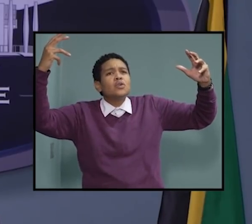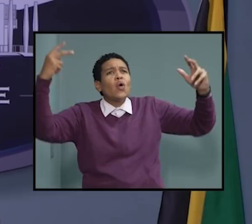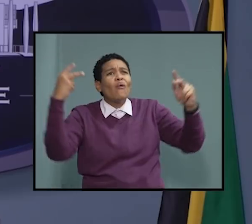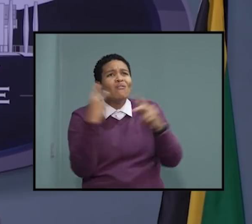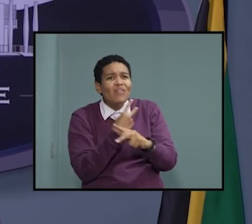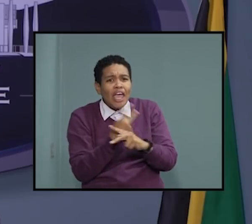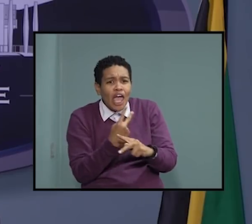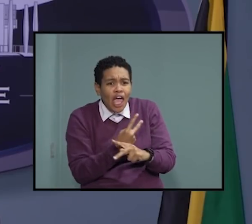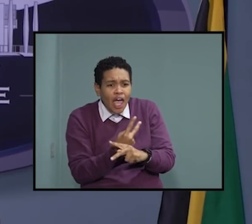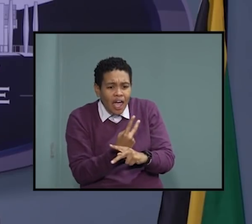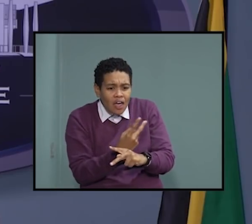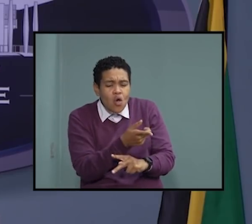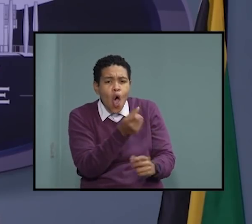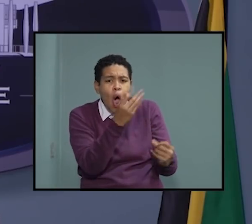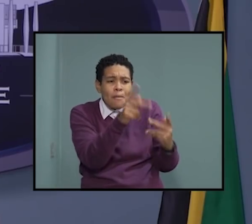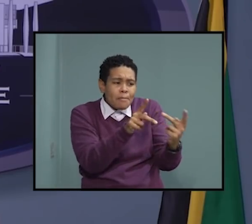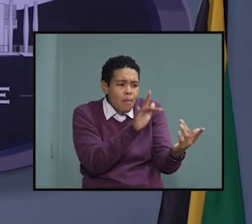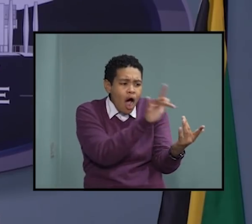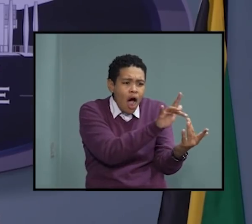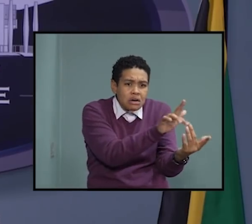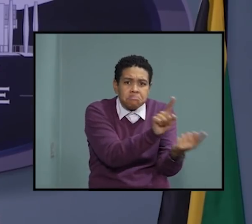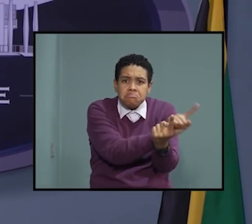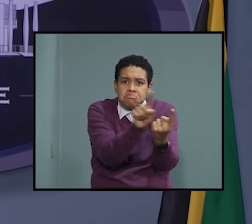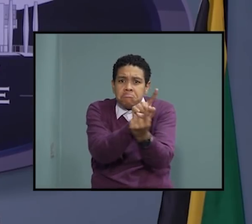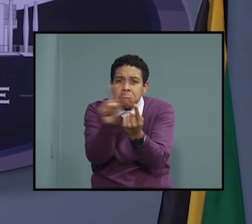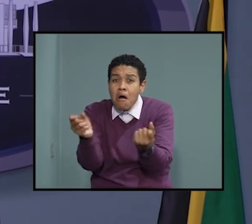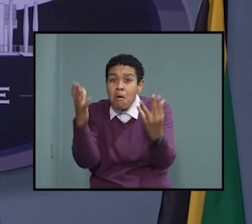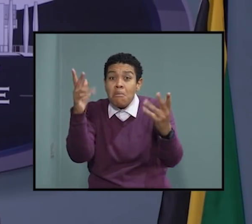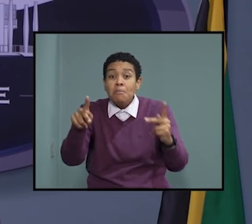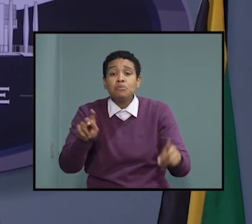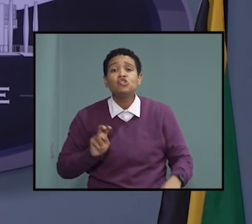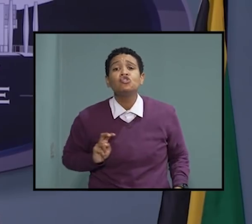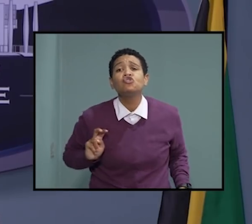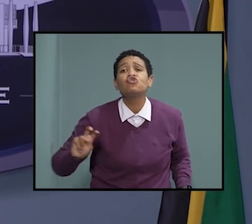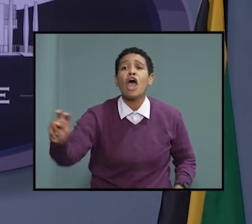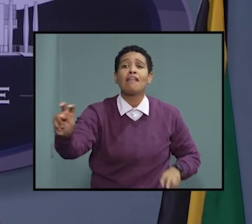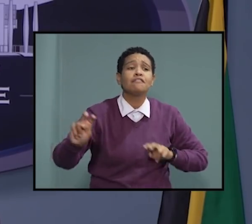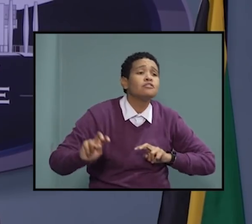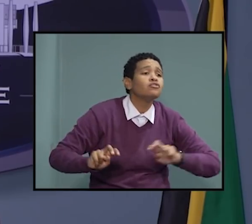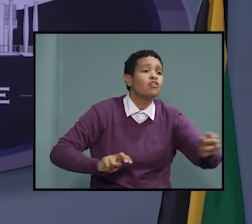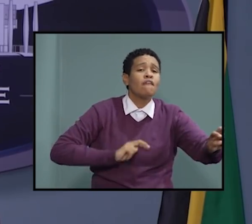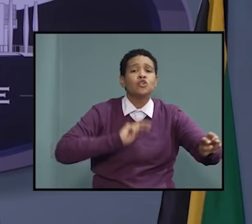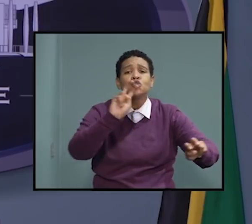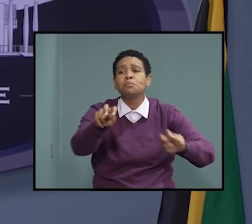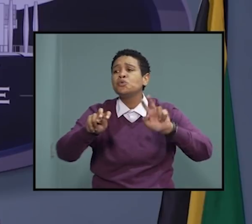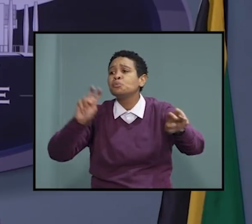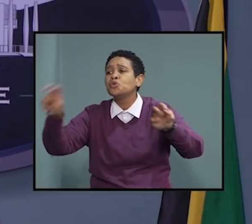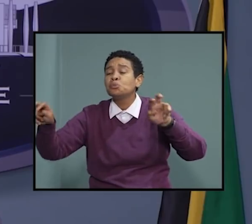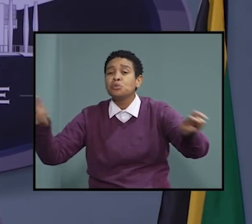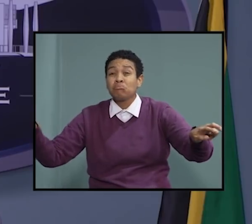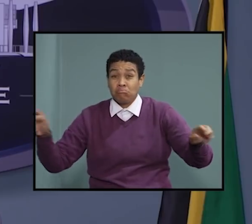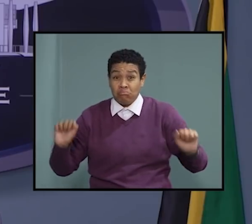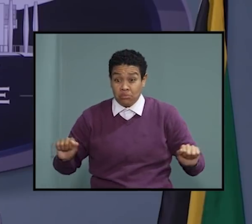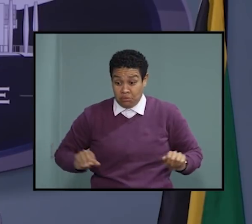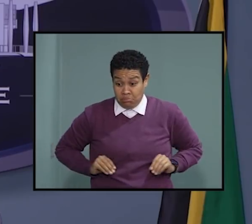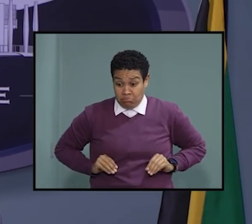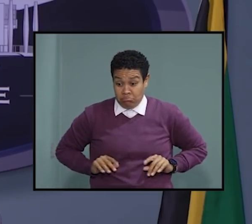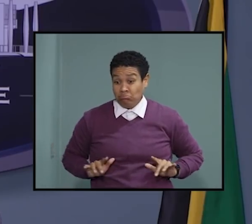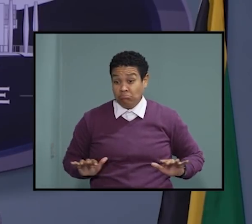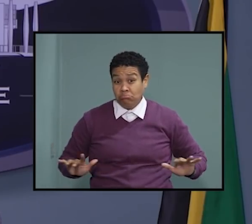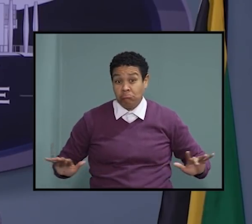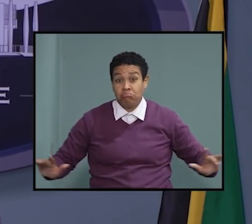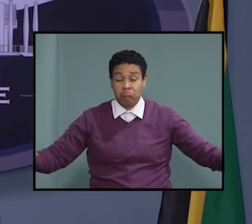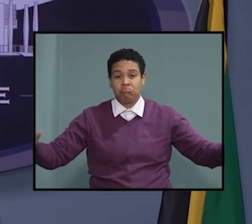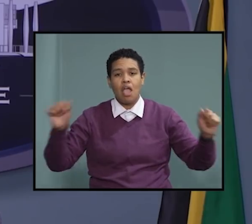how many persons have been contacted, the areas that people would have traveled to, and the potential spread that can come